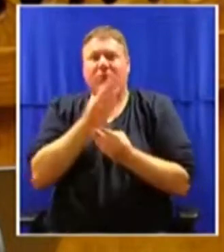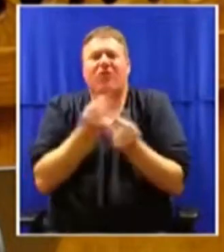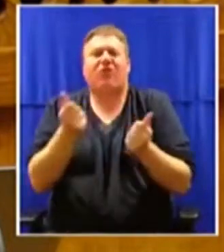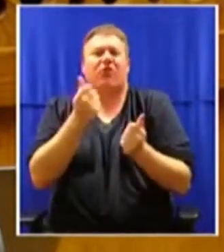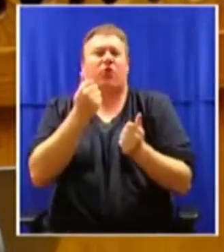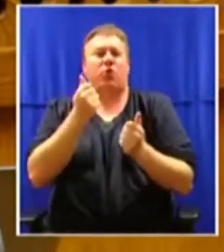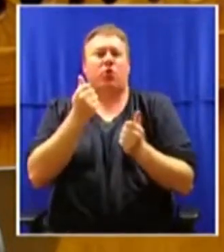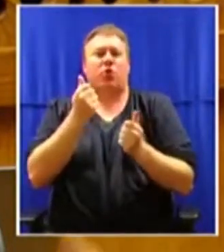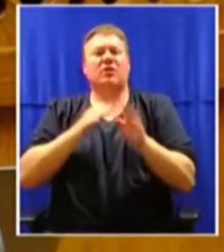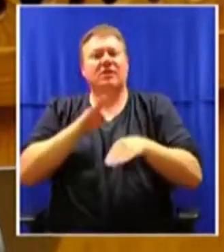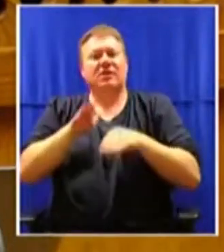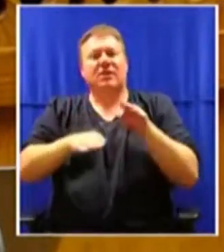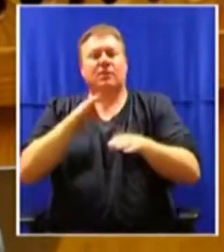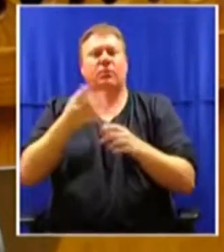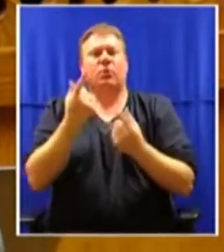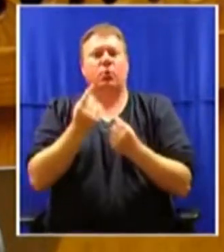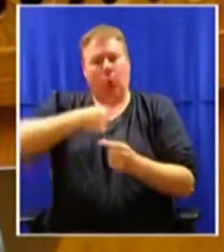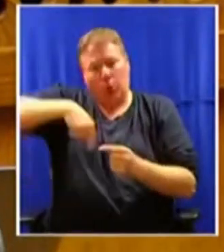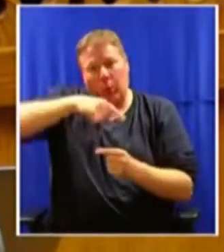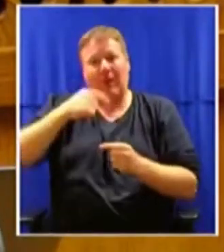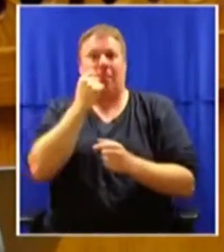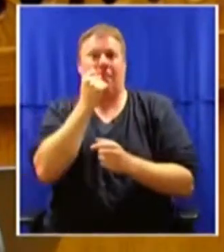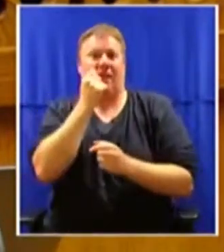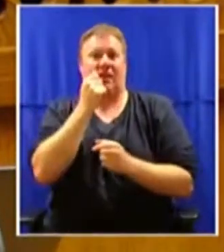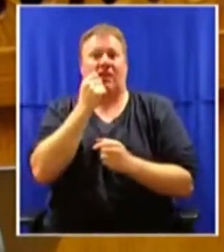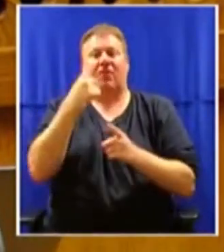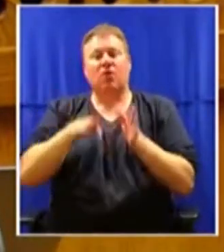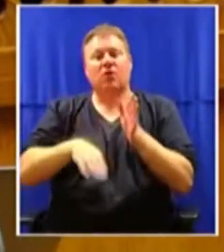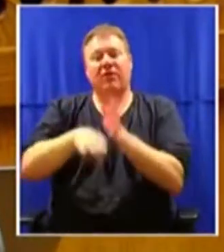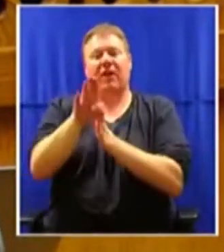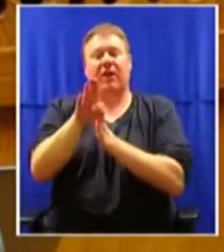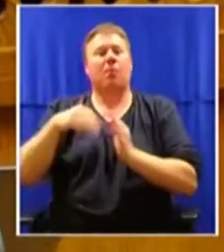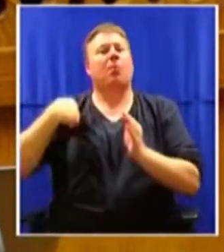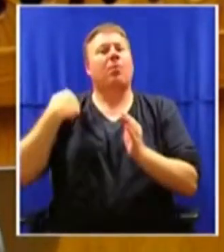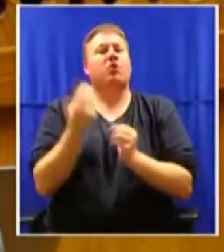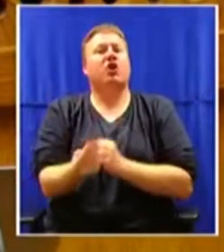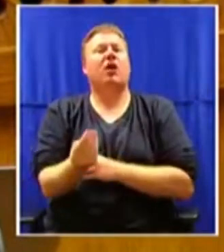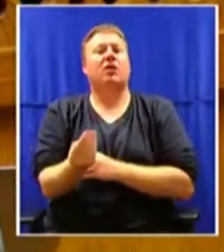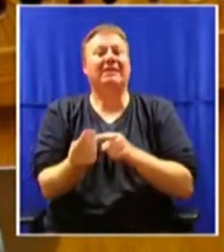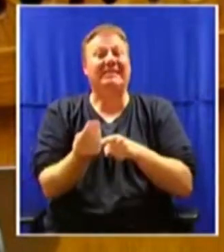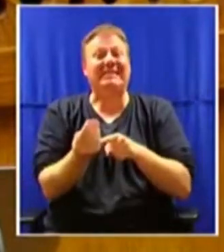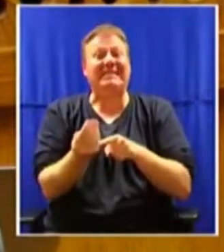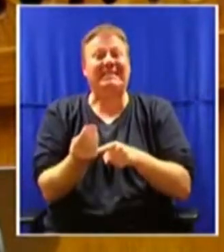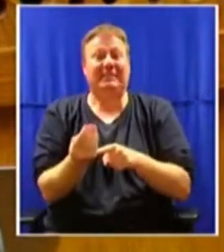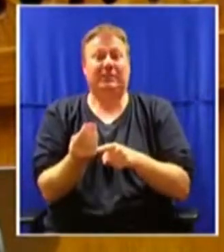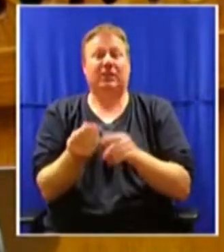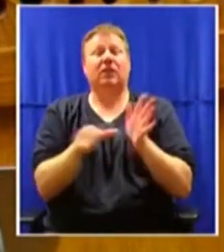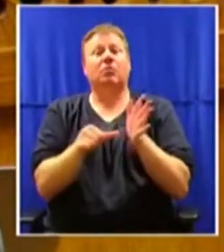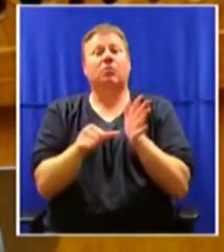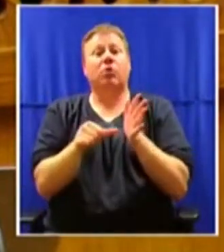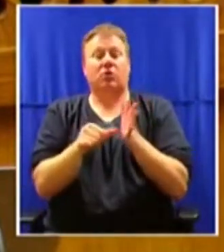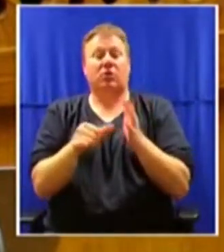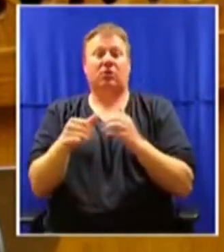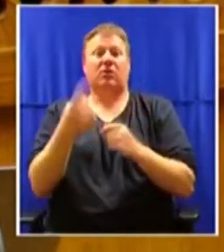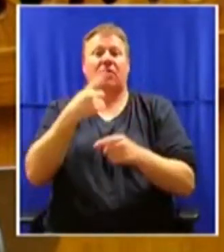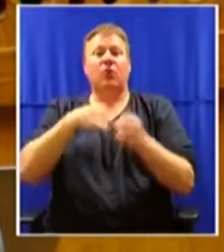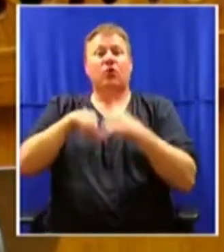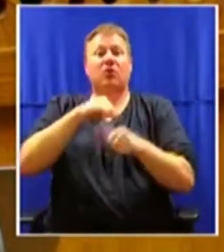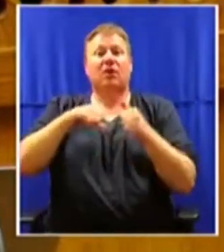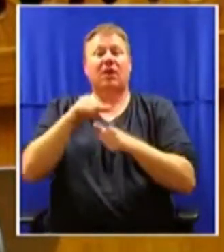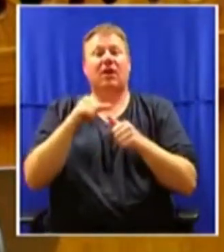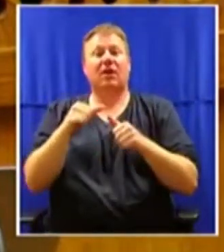consistent development of the boy child that immensely contributes to society's atrocities such as crime, rape,